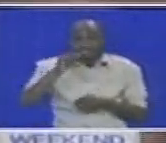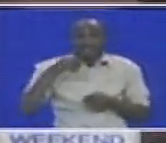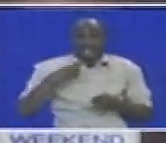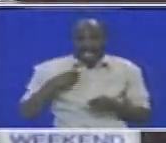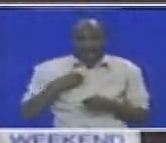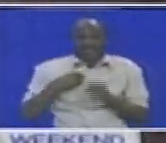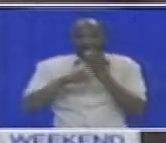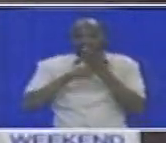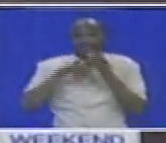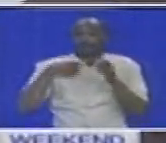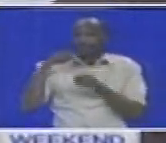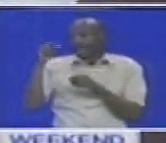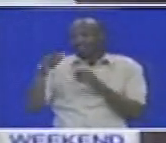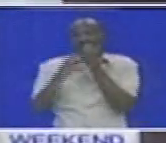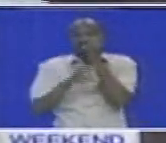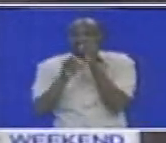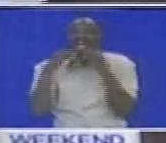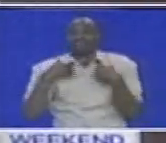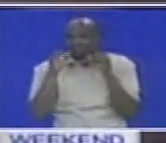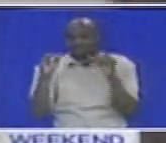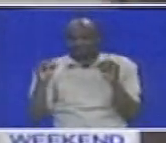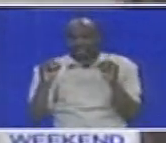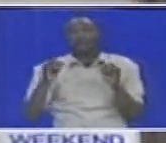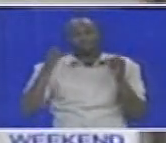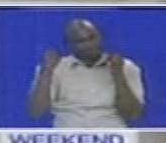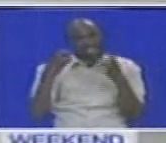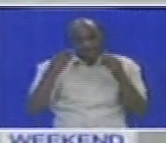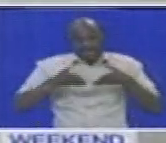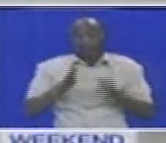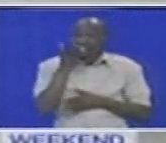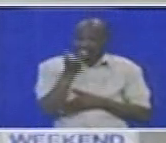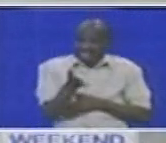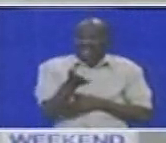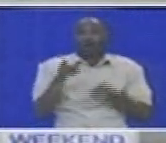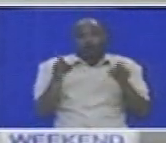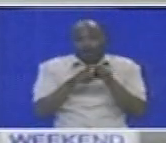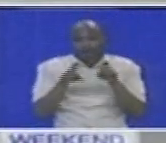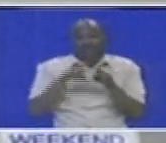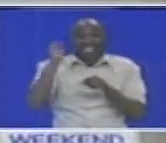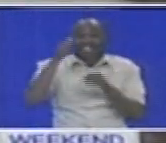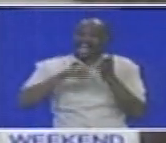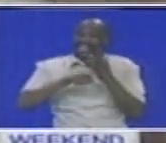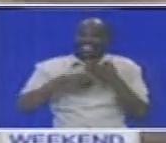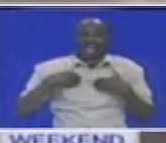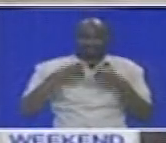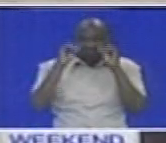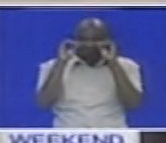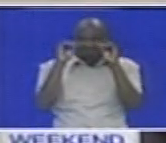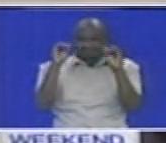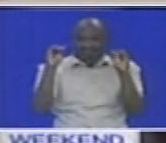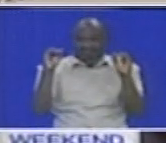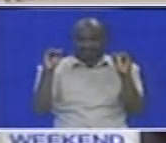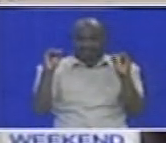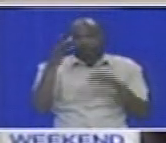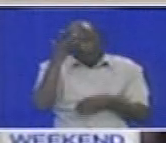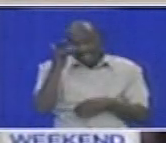Mozambican identification documents, as many were born here, but they do not hold Kenyan identification cards either. And this